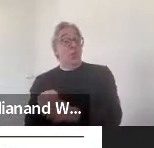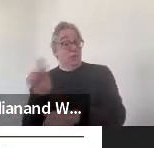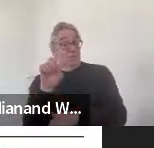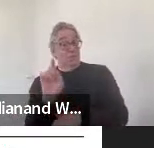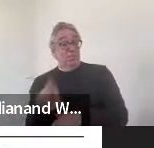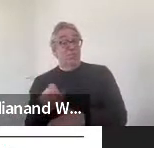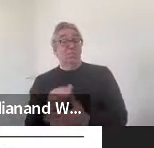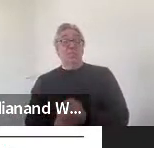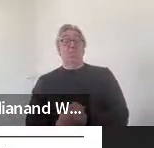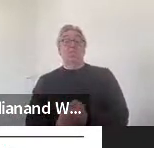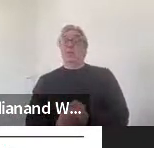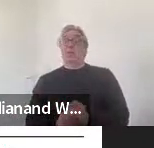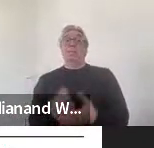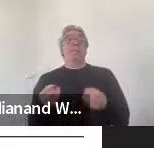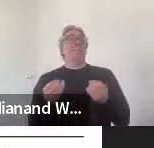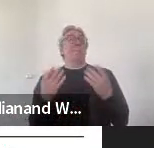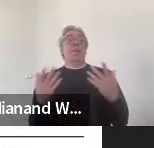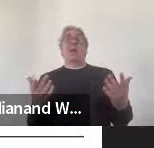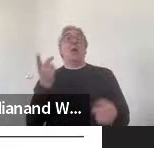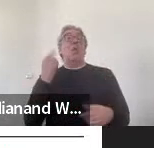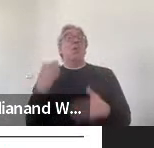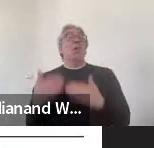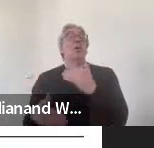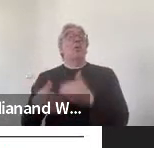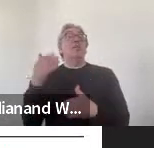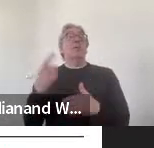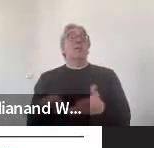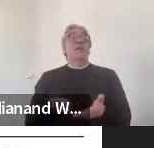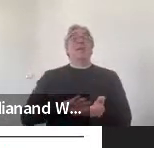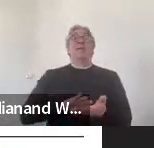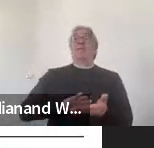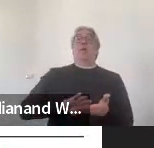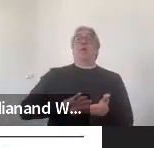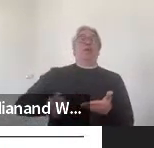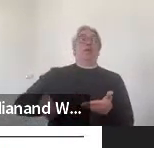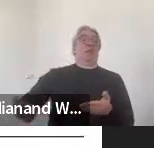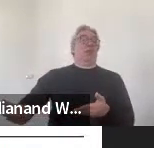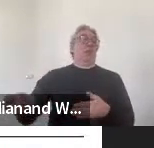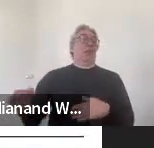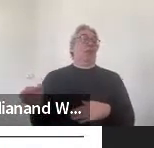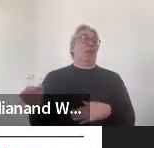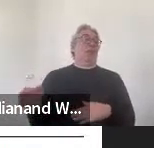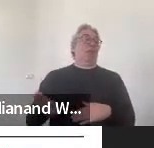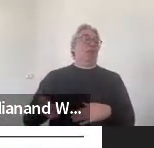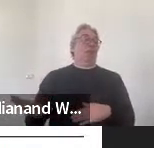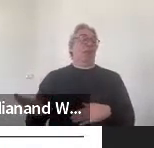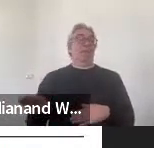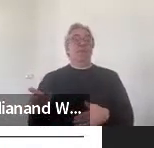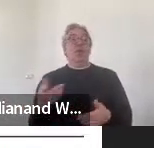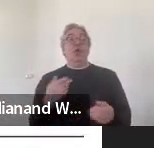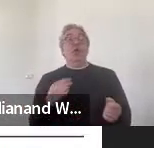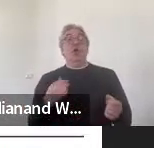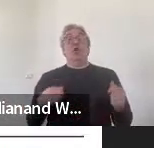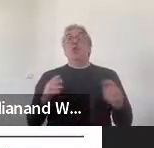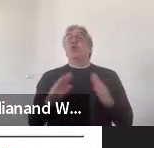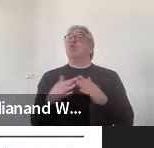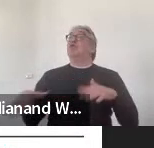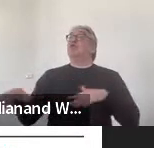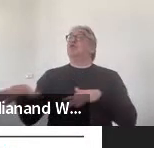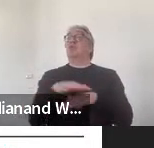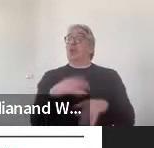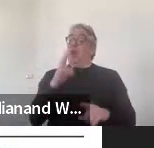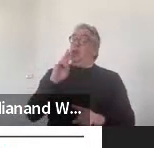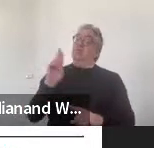disability are marginalized member of society. They face a lot of social stigma and